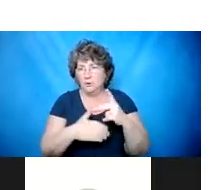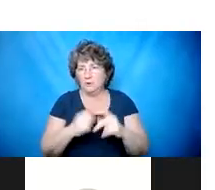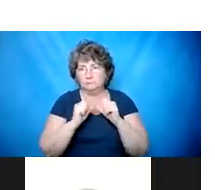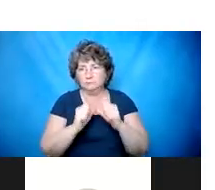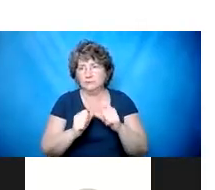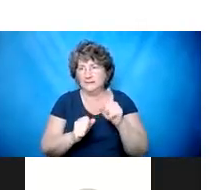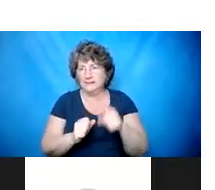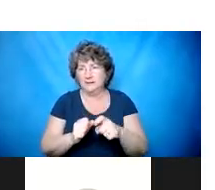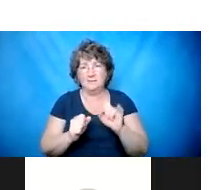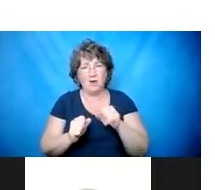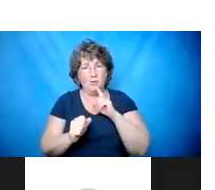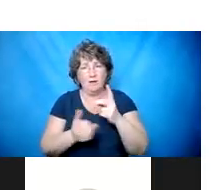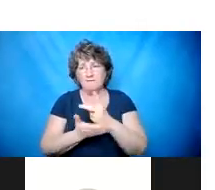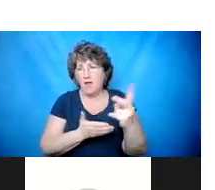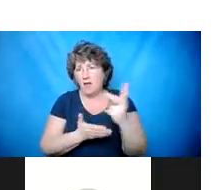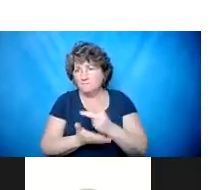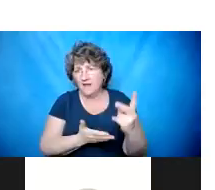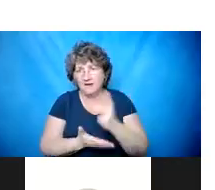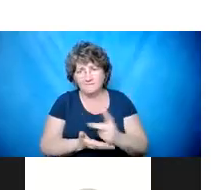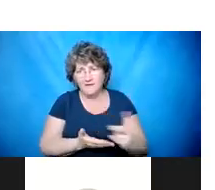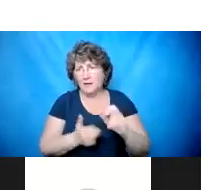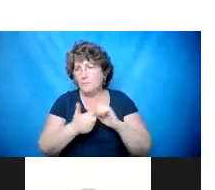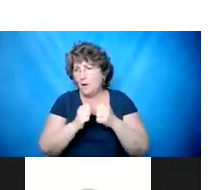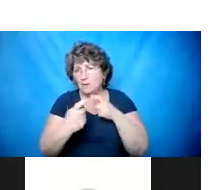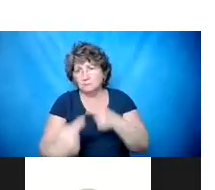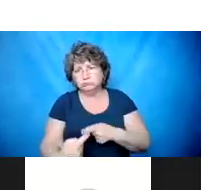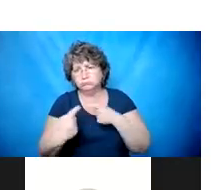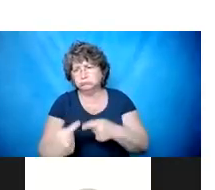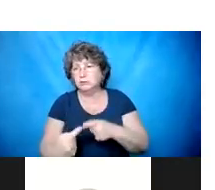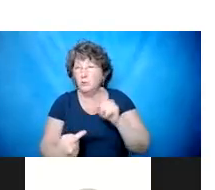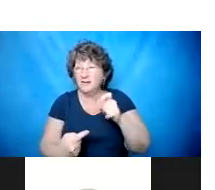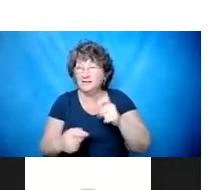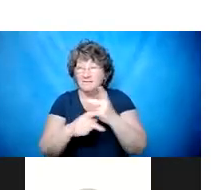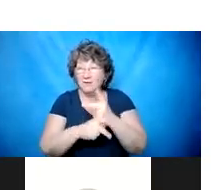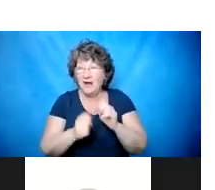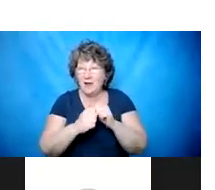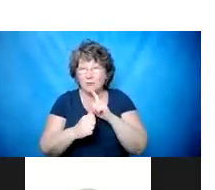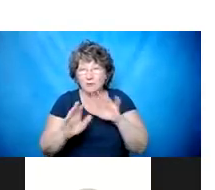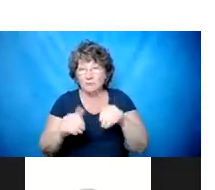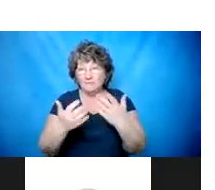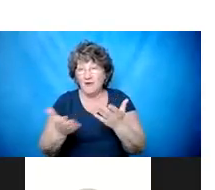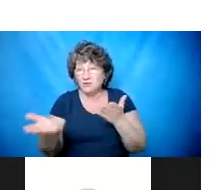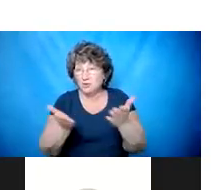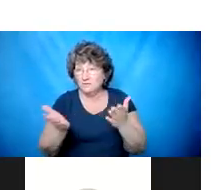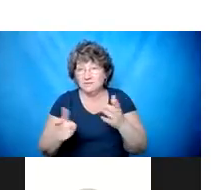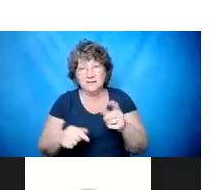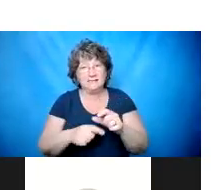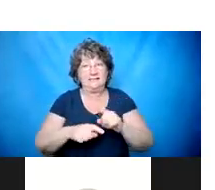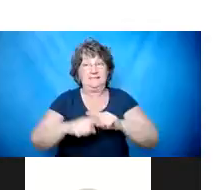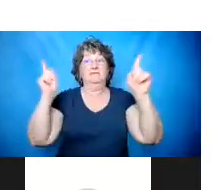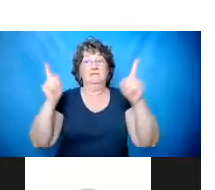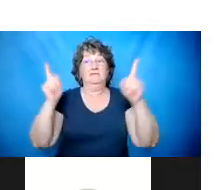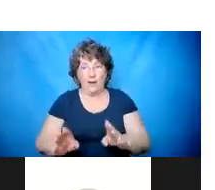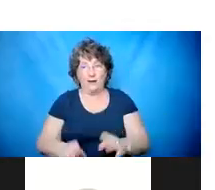We needed to find an alternative way to provide services. As was mentioned several times, know the people you